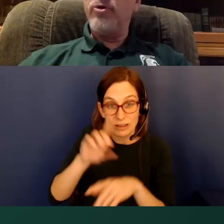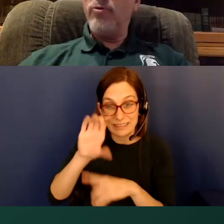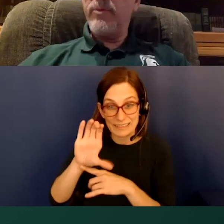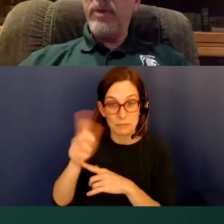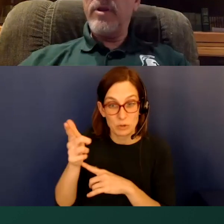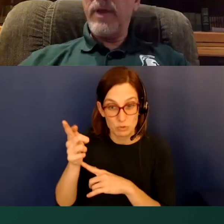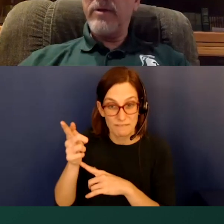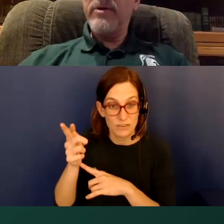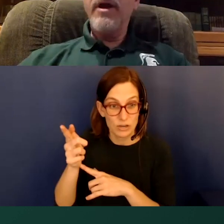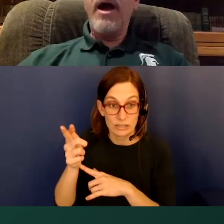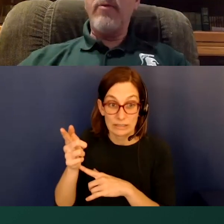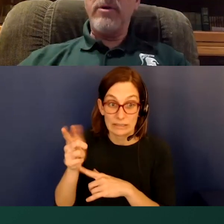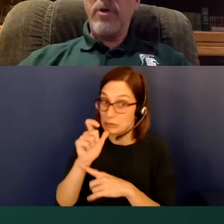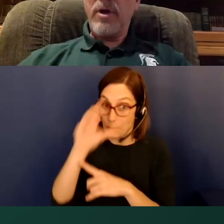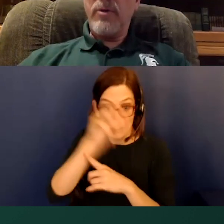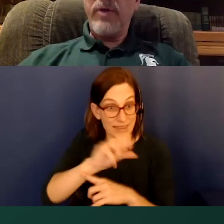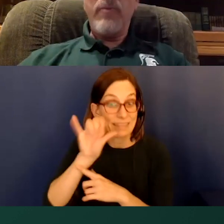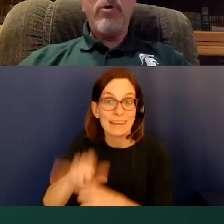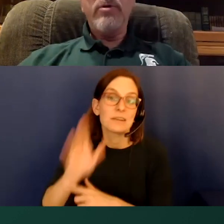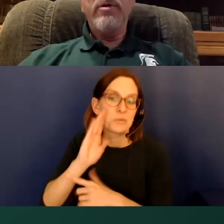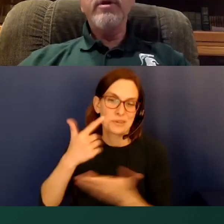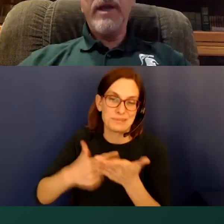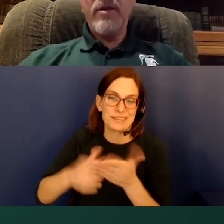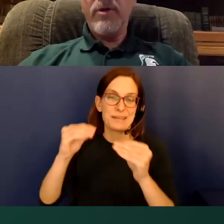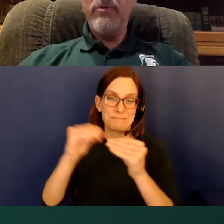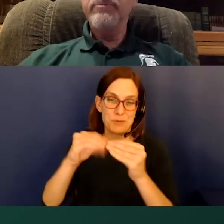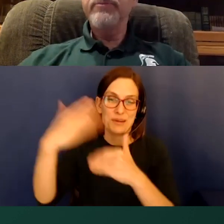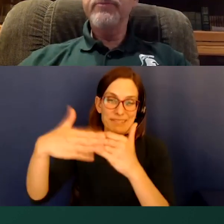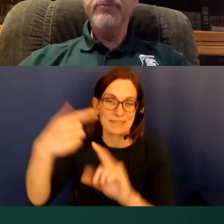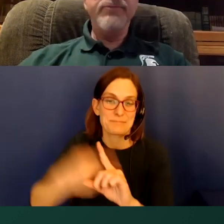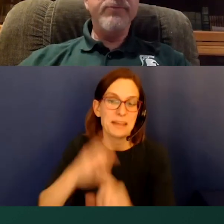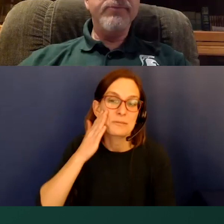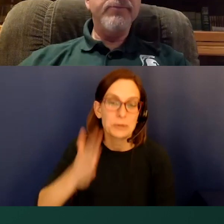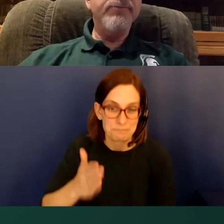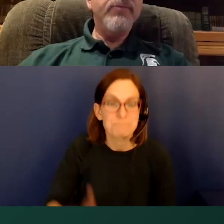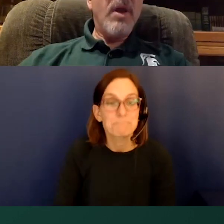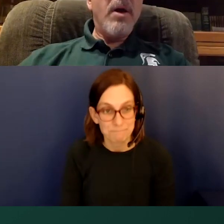And don't miss that. I will talk about that more next month.